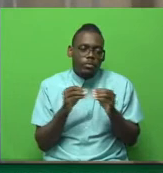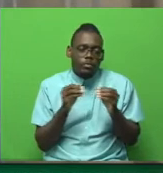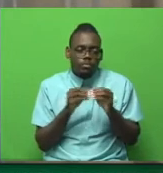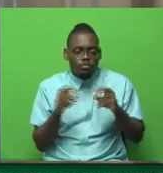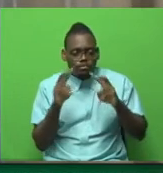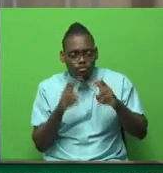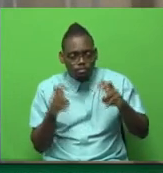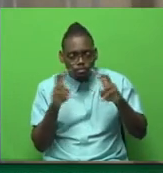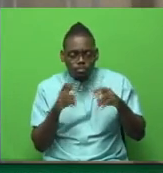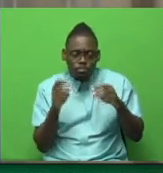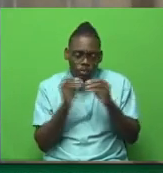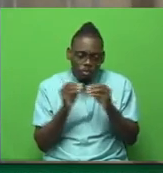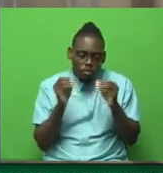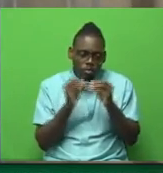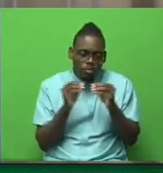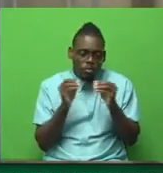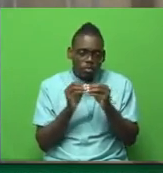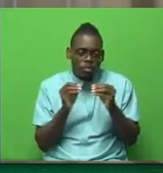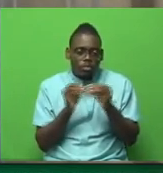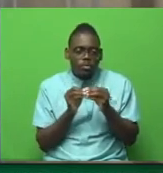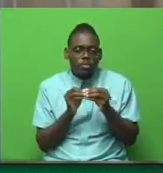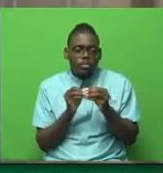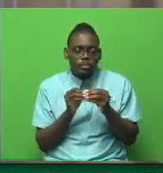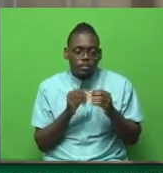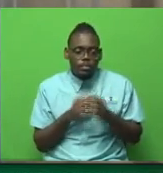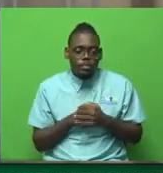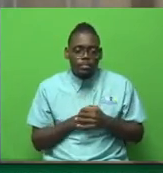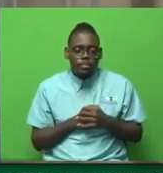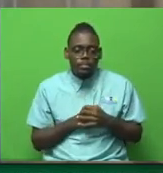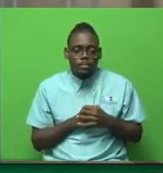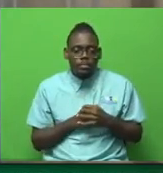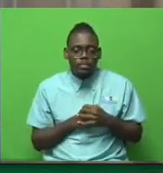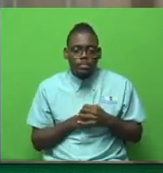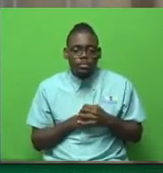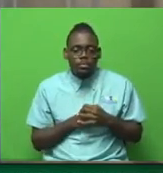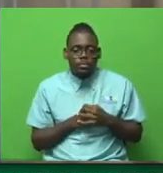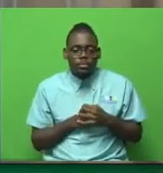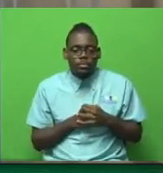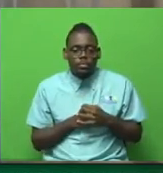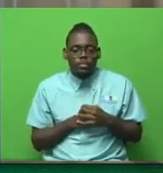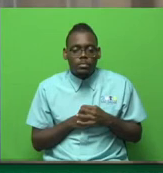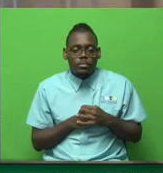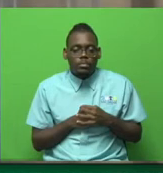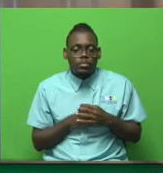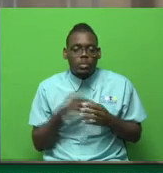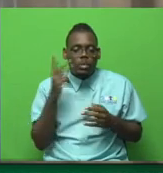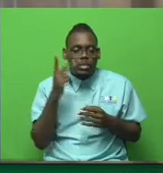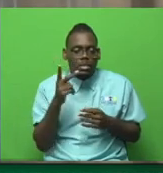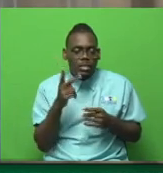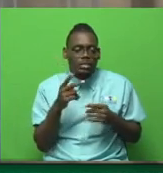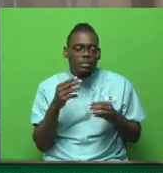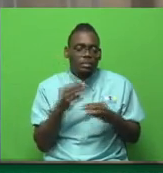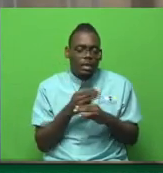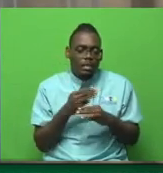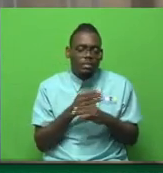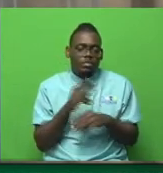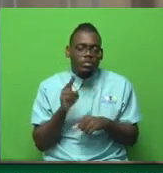algebraic interpretation basic algebraic methodology when the duties sorted even further